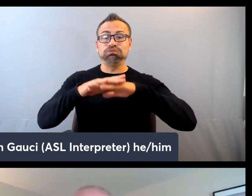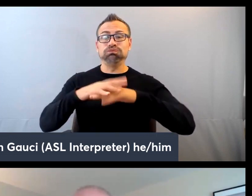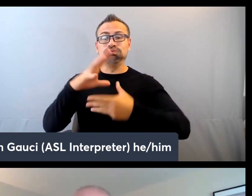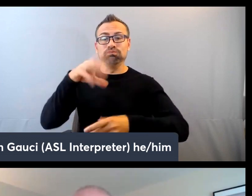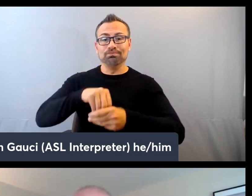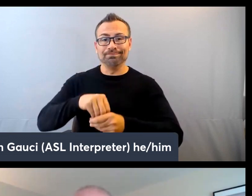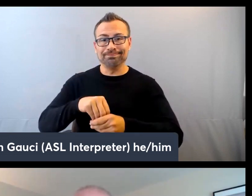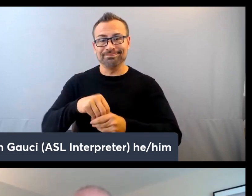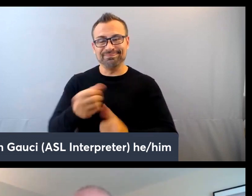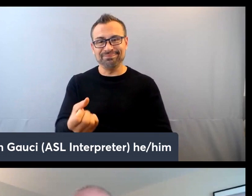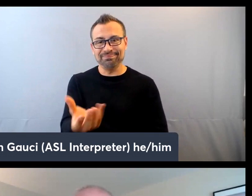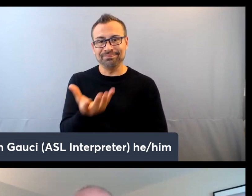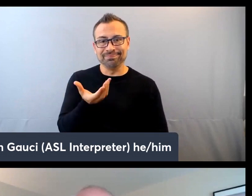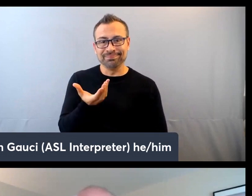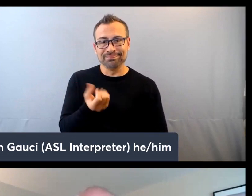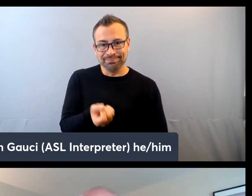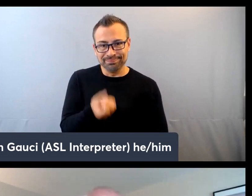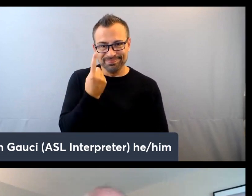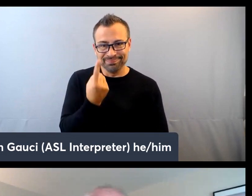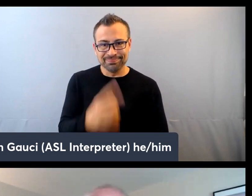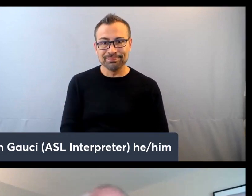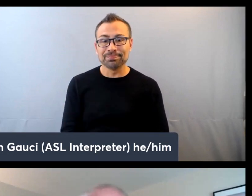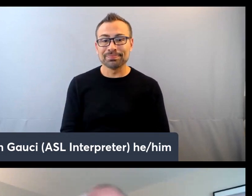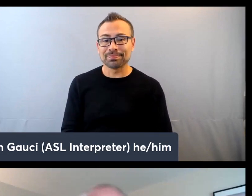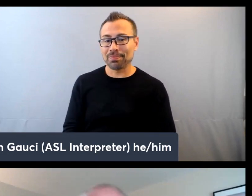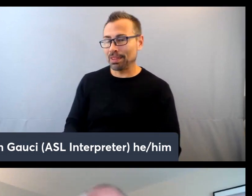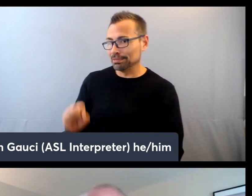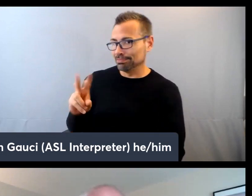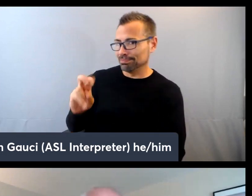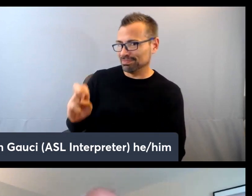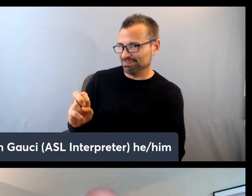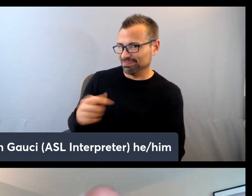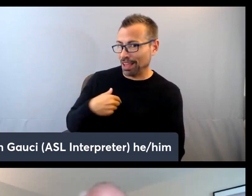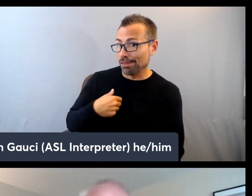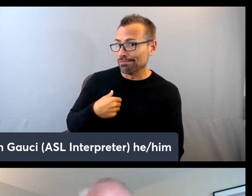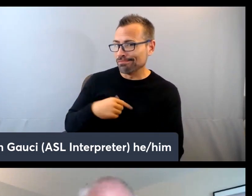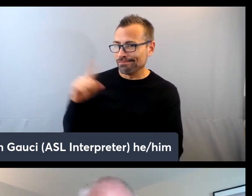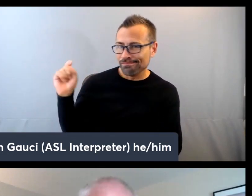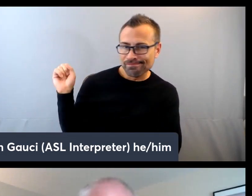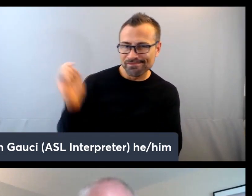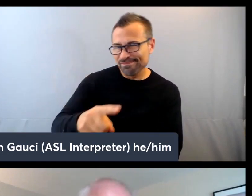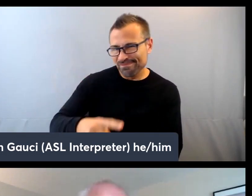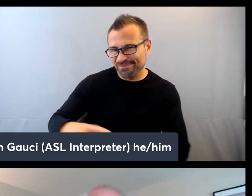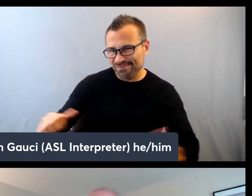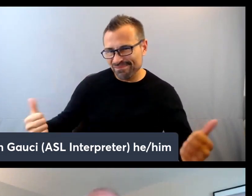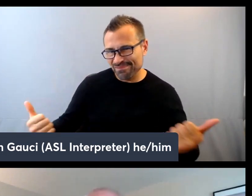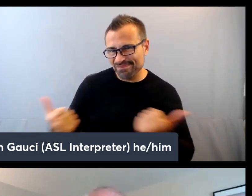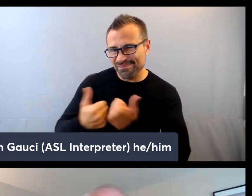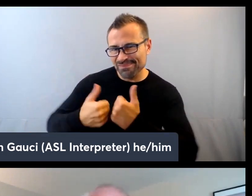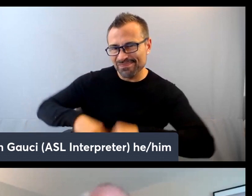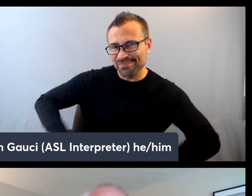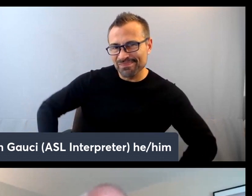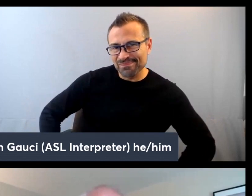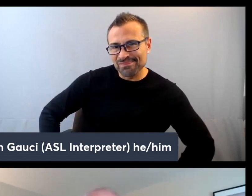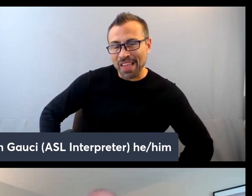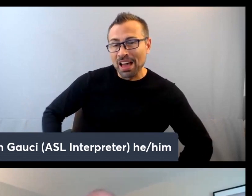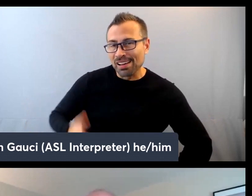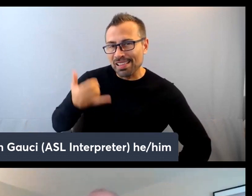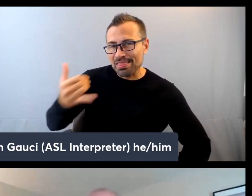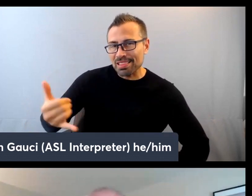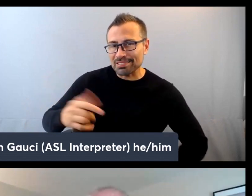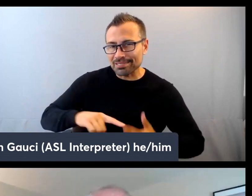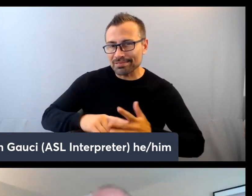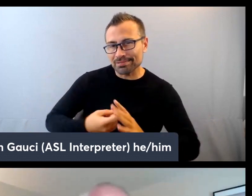and they're thrilled about that. Okay, so I got a challenge for you. Sure. Ooh. Prove it. let's go launch an